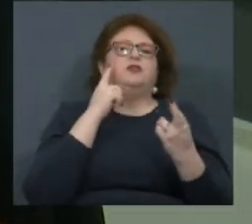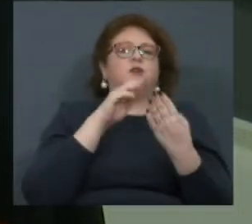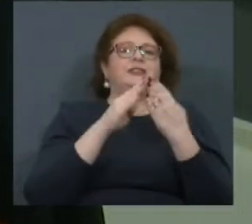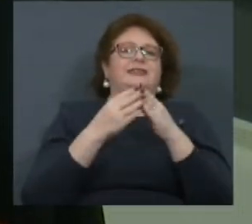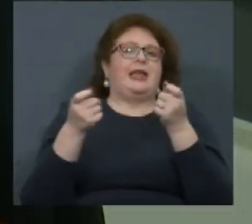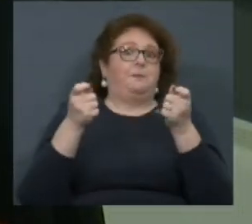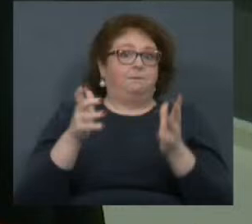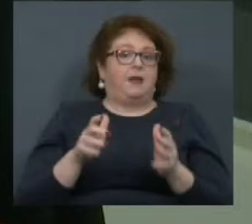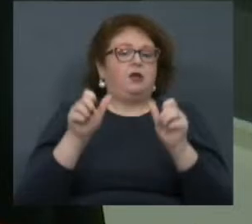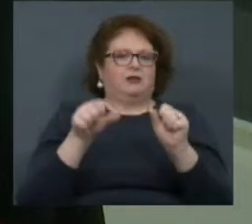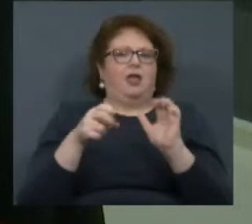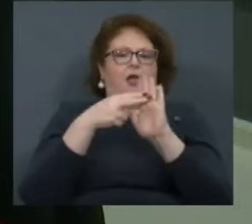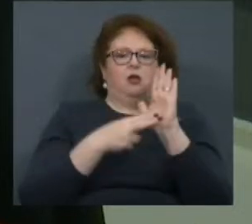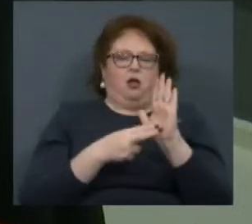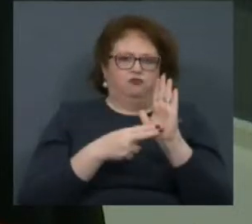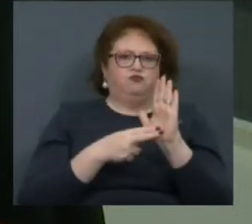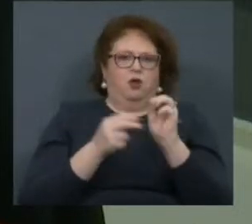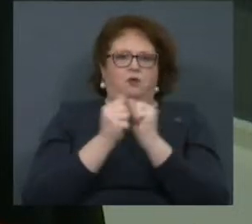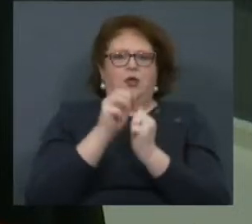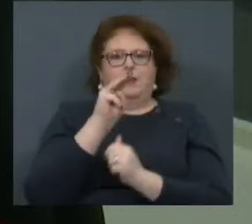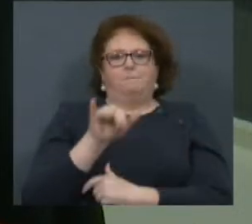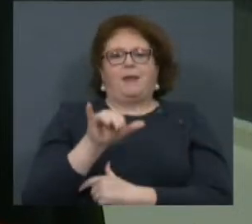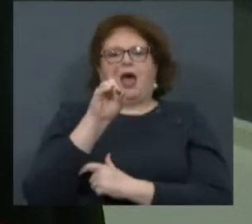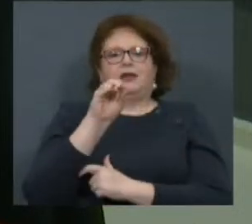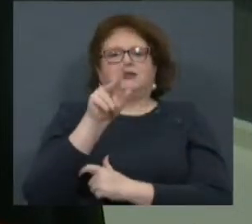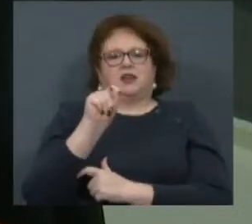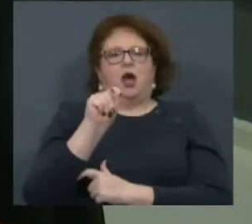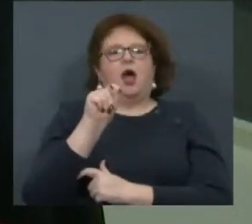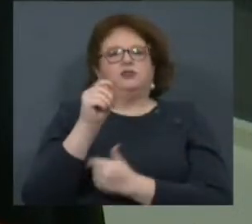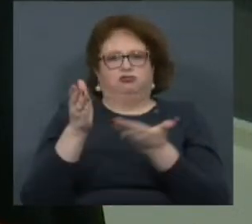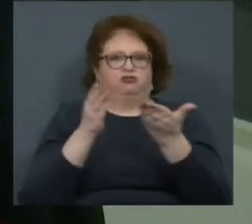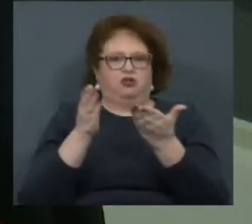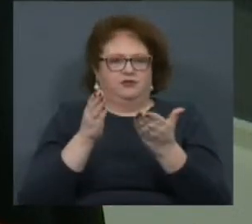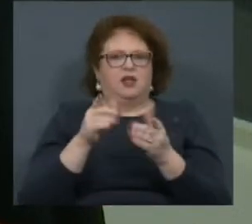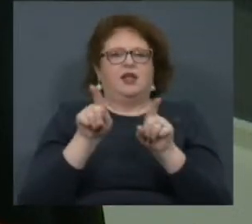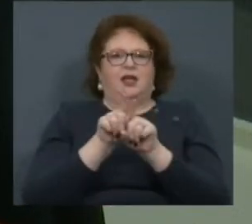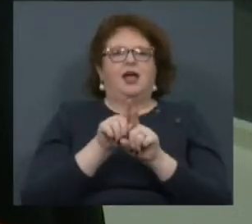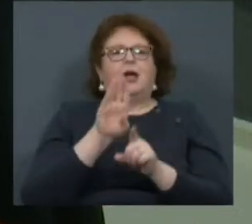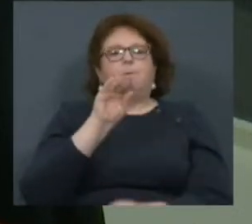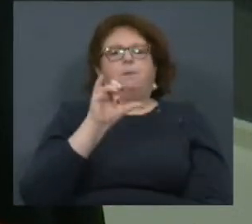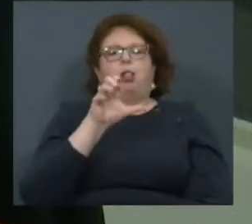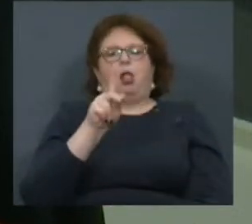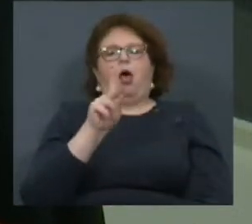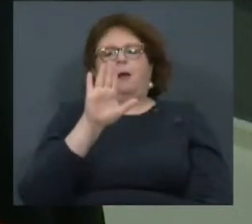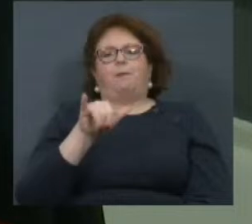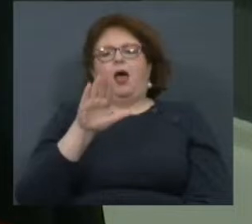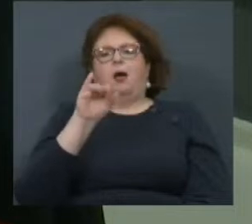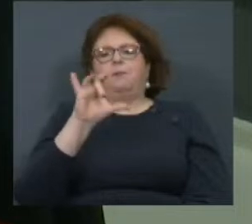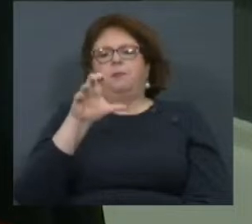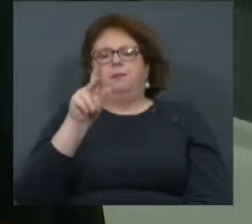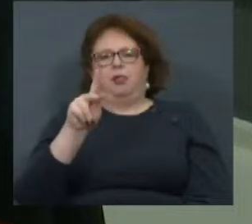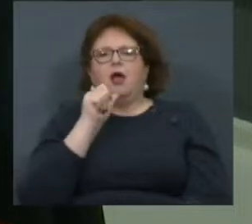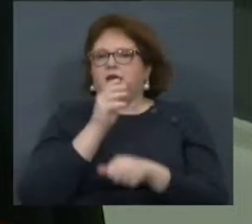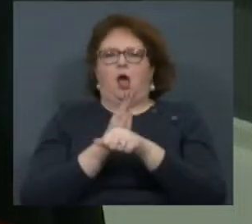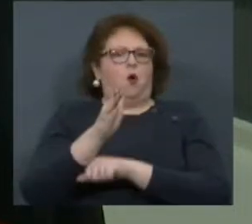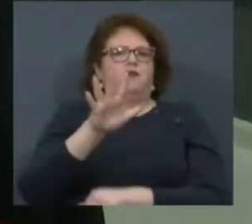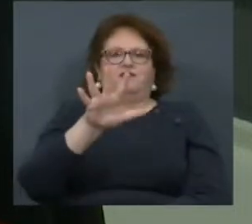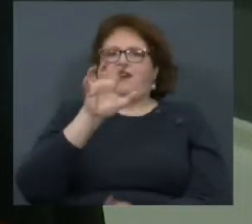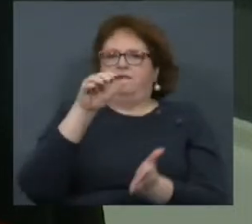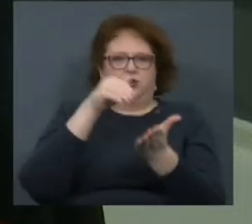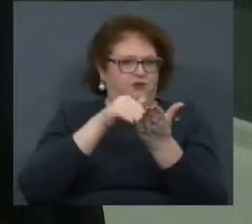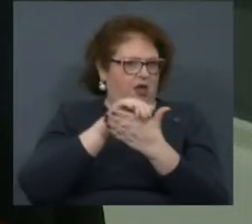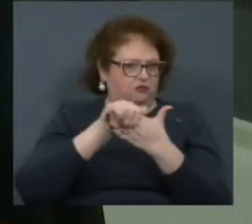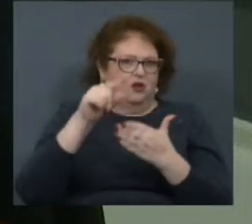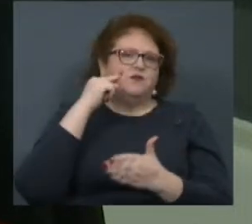city manager to extend a contract with MyDat Services Incorporated, doing business as Block by Block, in an amount not to exceed $500,000 for